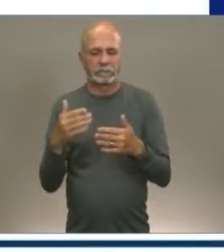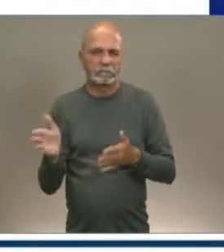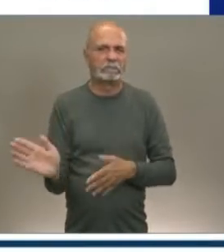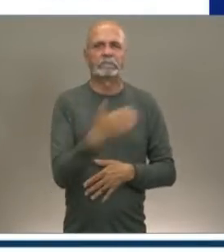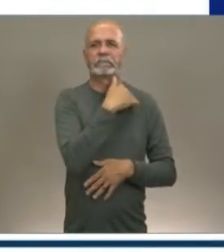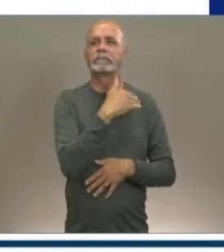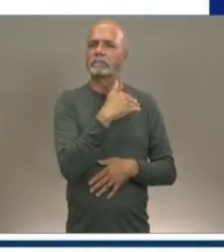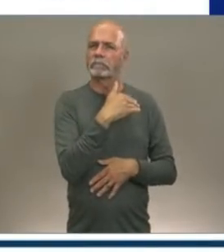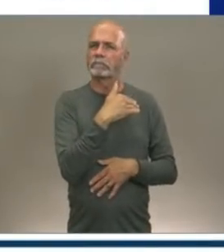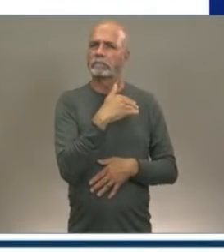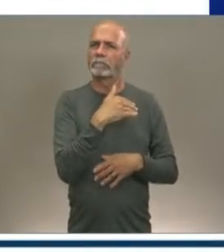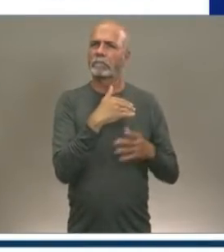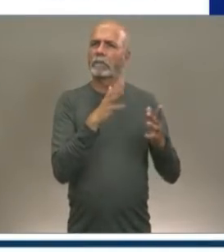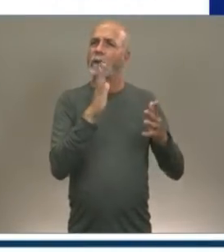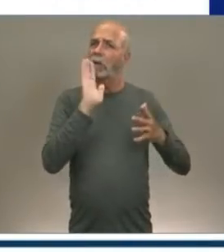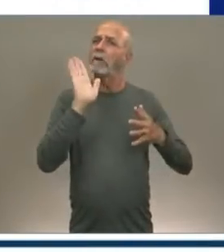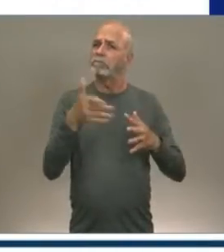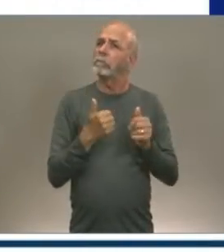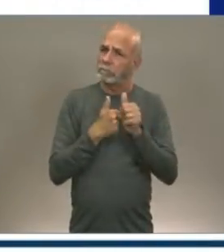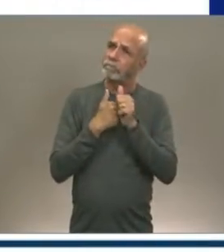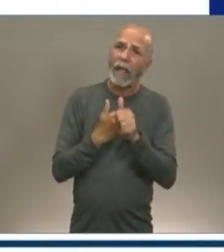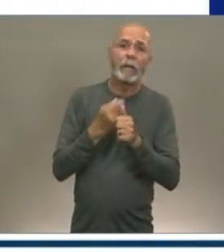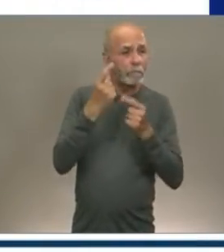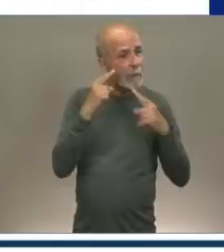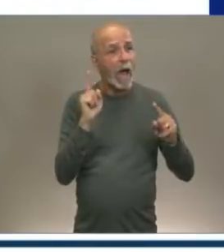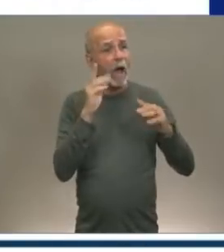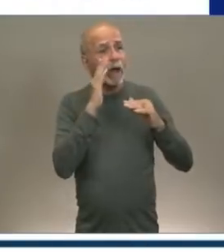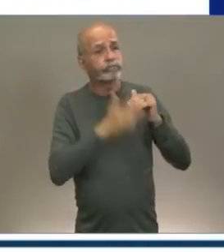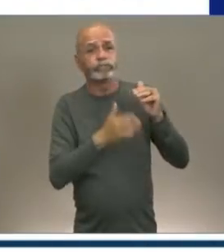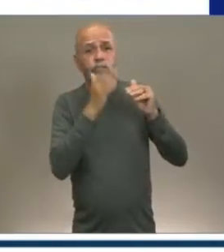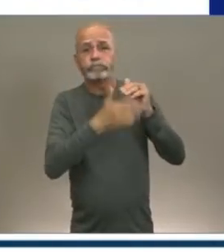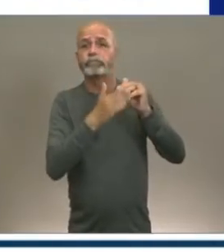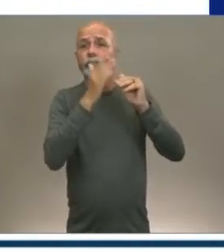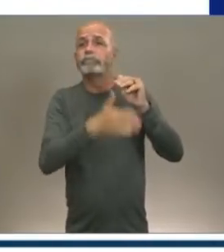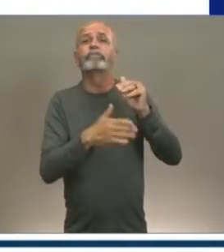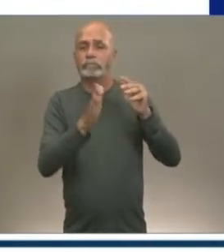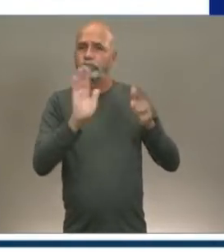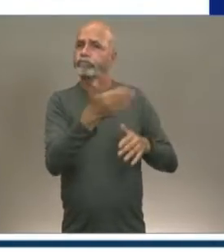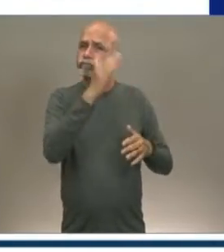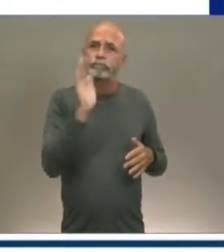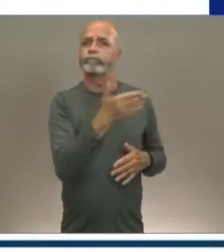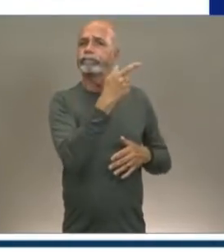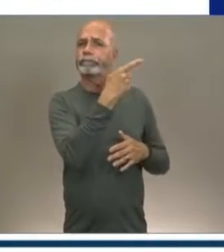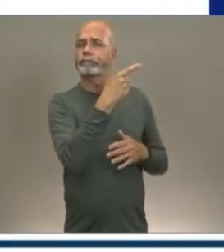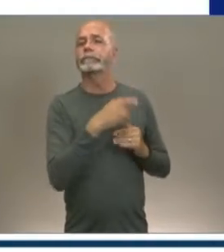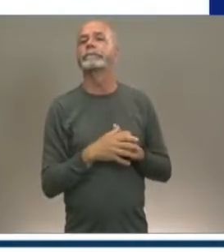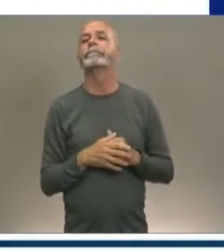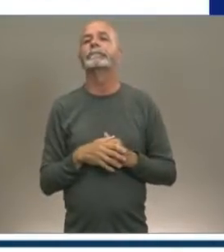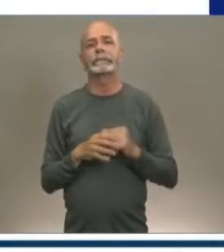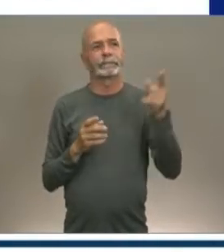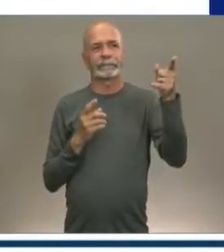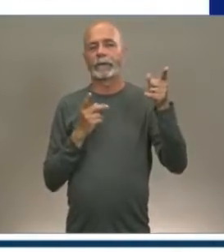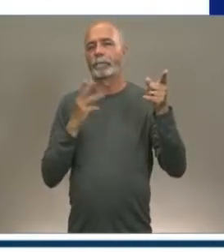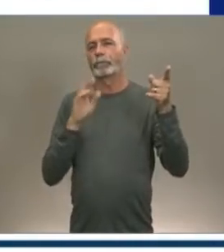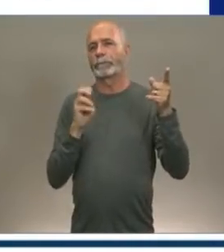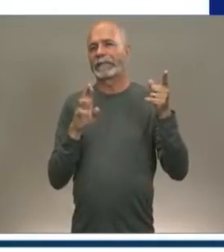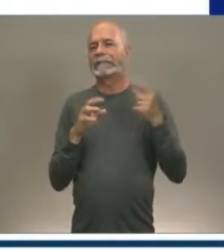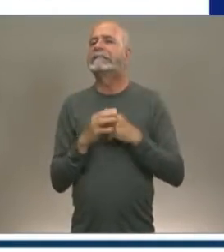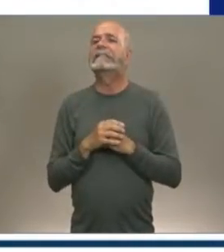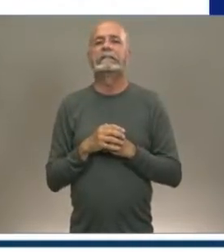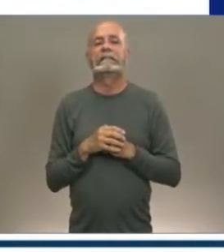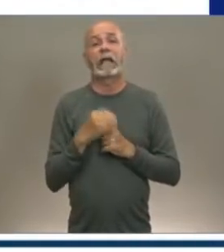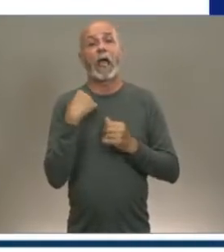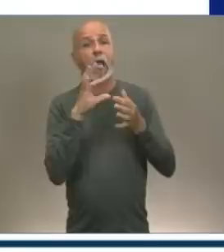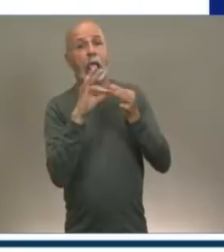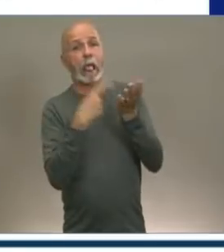I'm not going to comment on other provinces. They get advice that I'm not privy to. I can just say that the strong public health advice